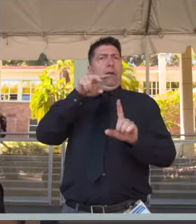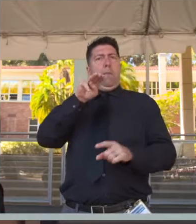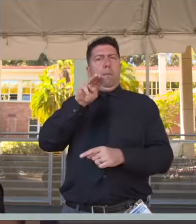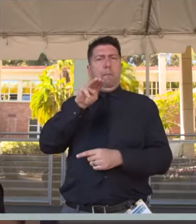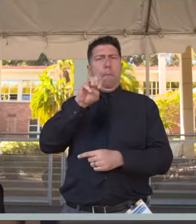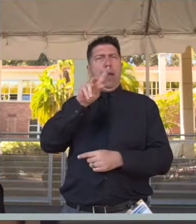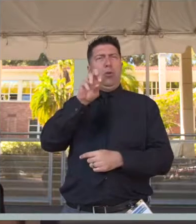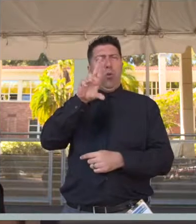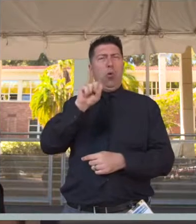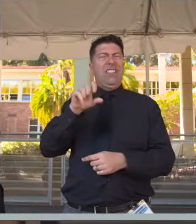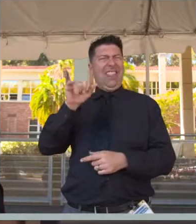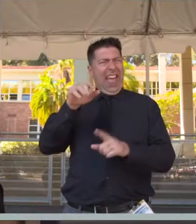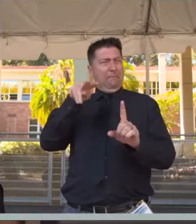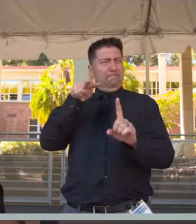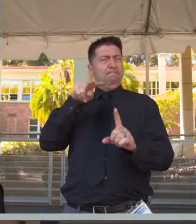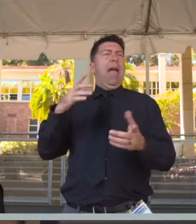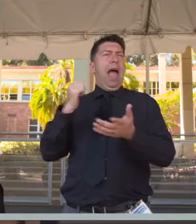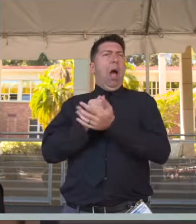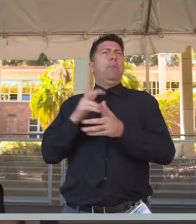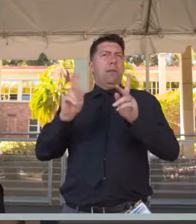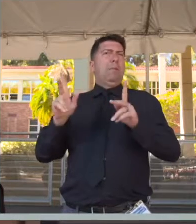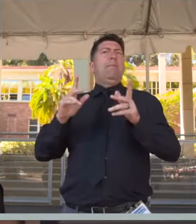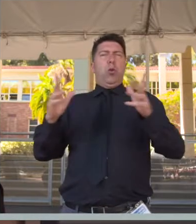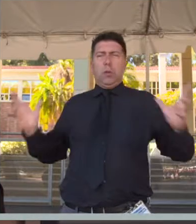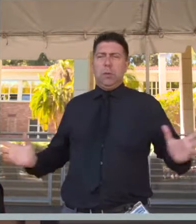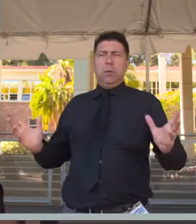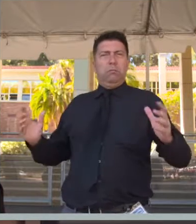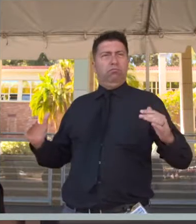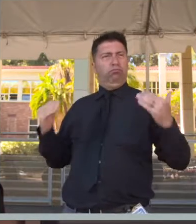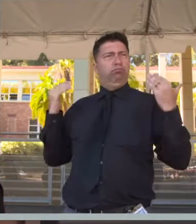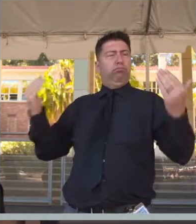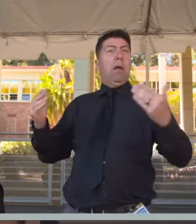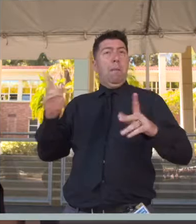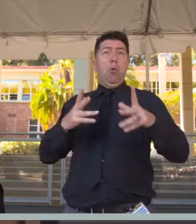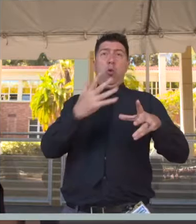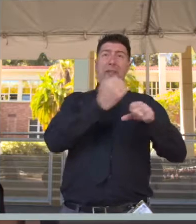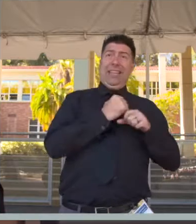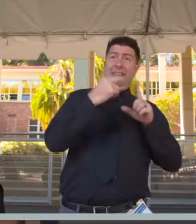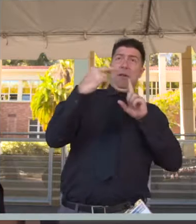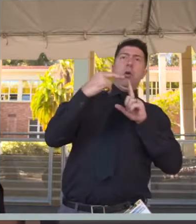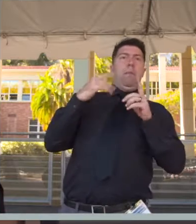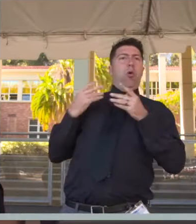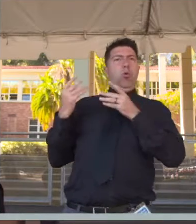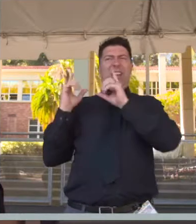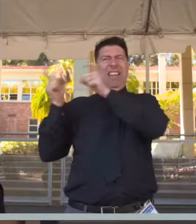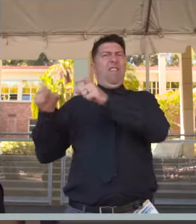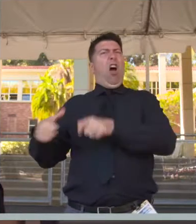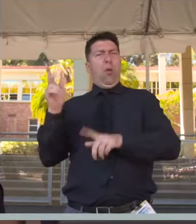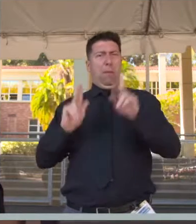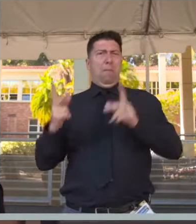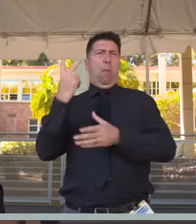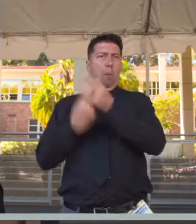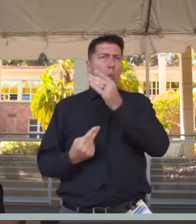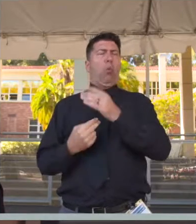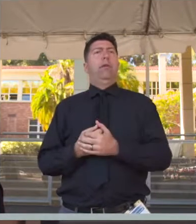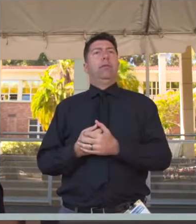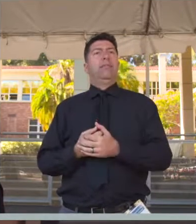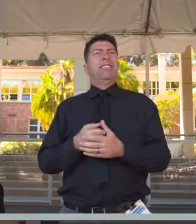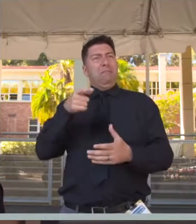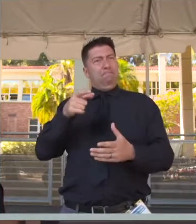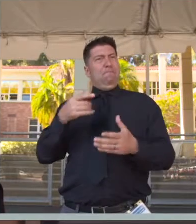a generosity of spirit that brings everyone forward, both those who receive it and those who offer it to others. Be